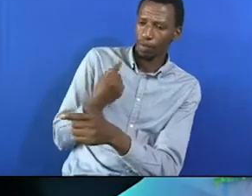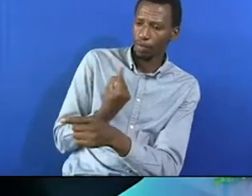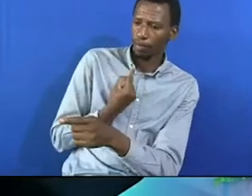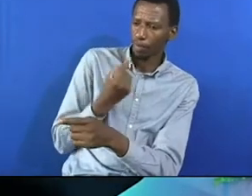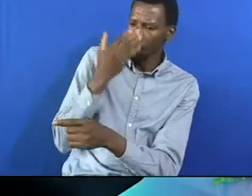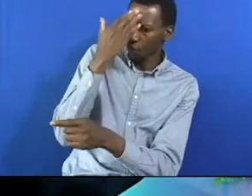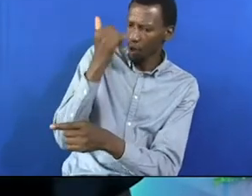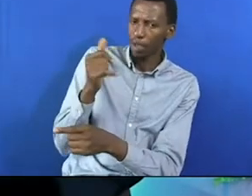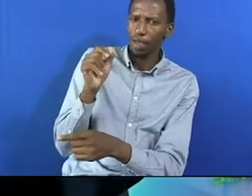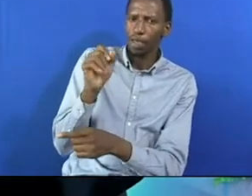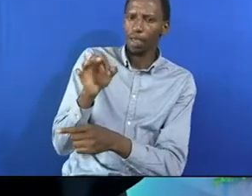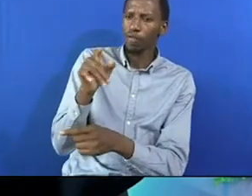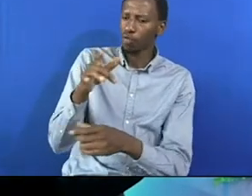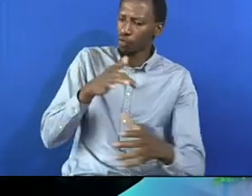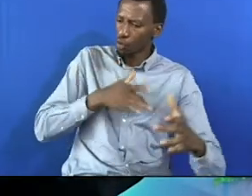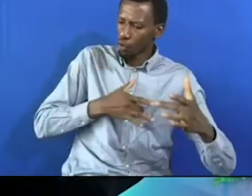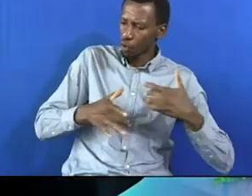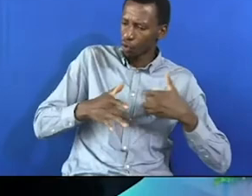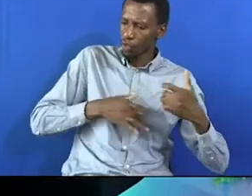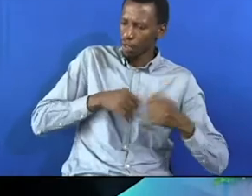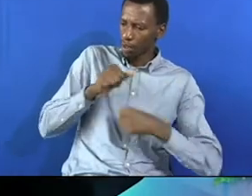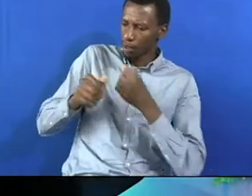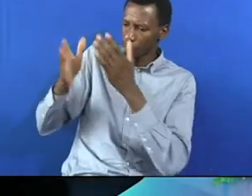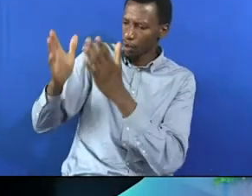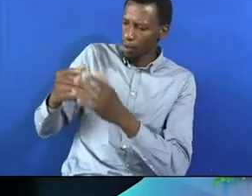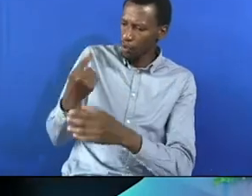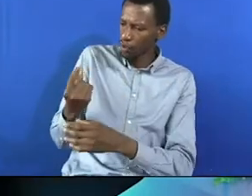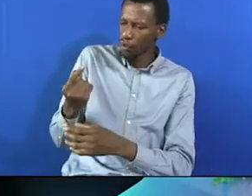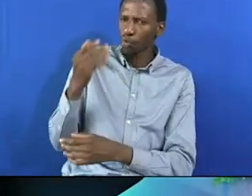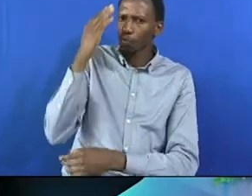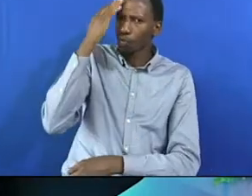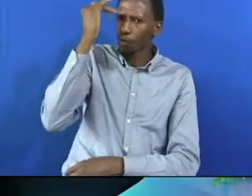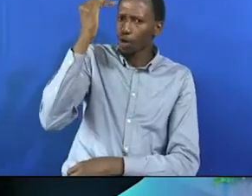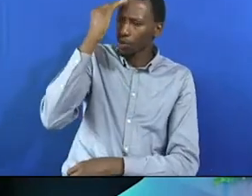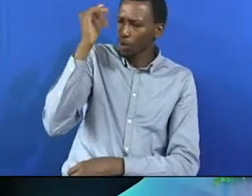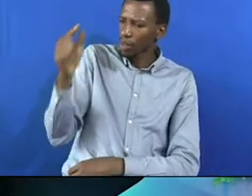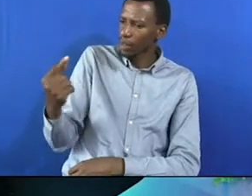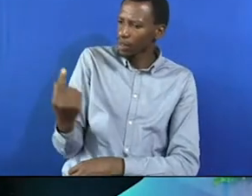so concerned about somebody who is single, why are they single?